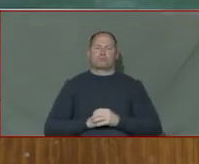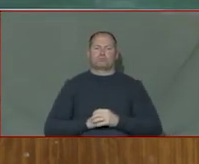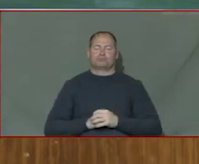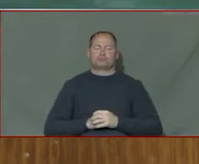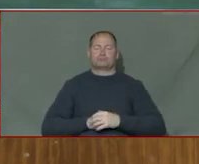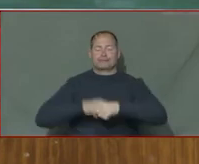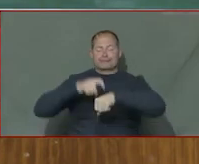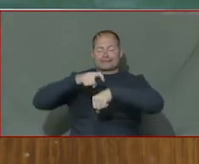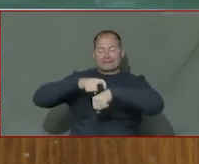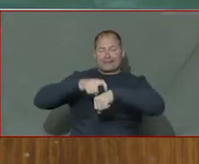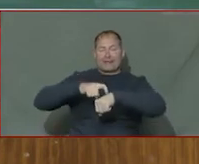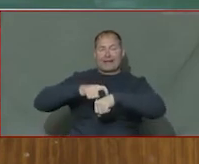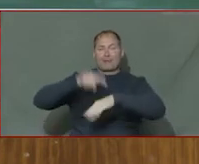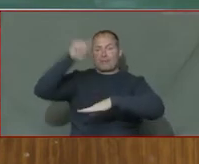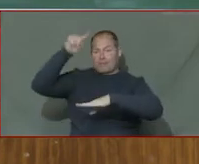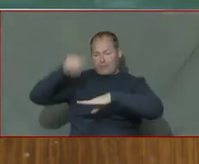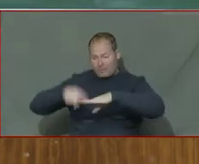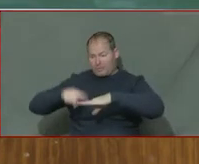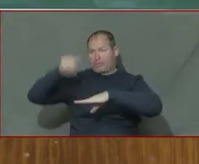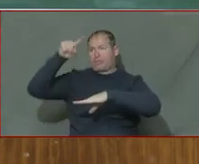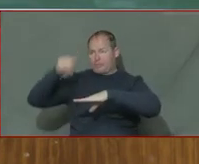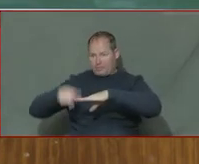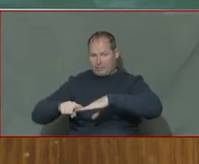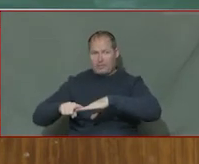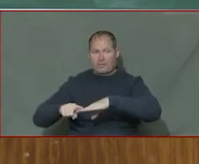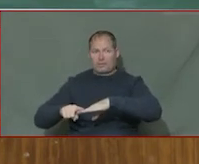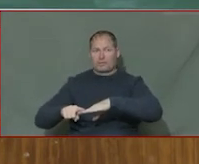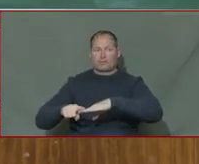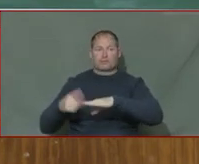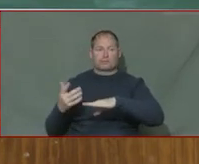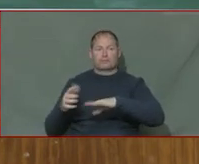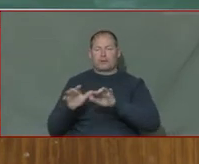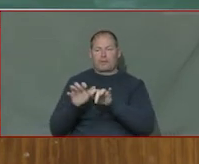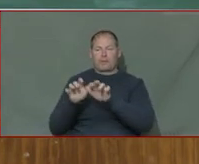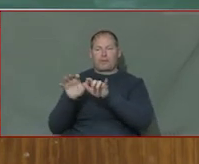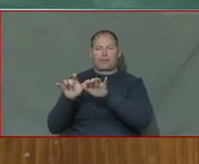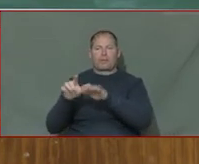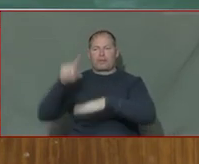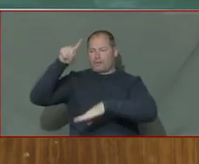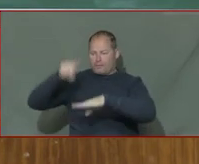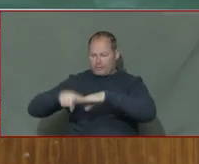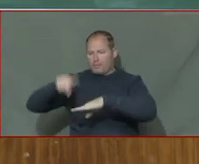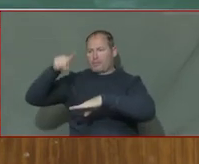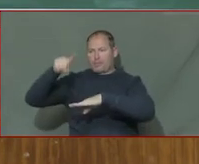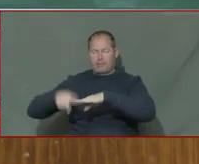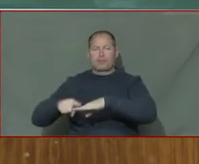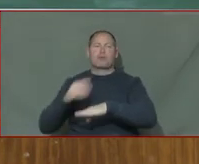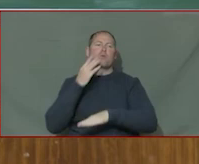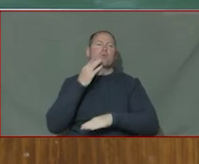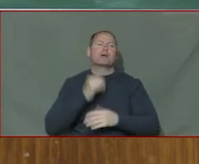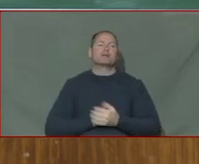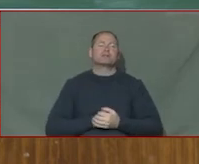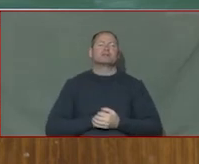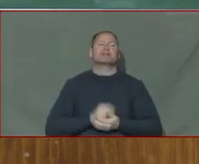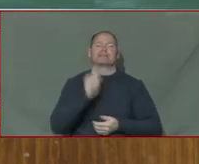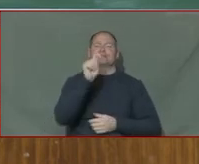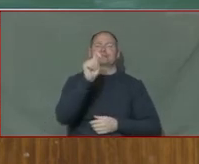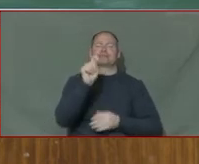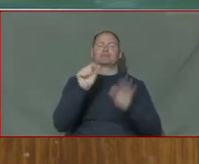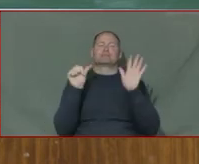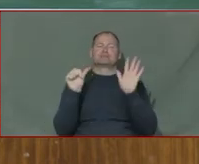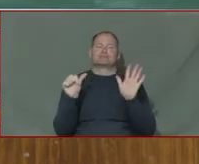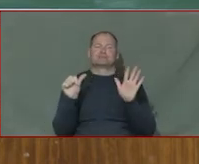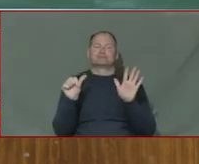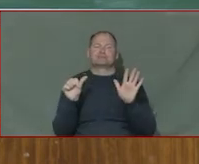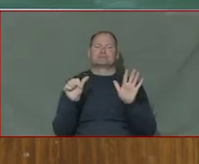time intervals did he reach the floor? Or she, the insect, reached the floor? When t was 6. So